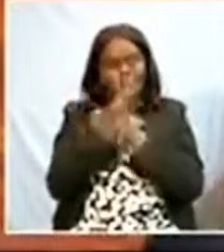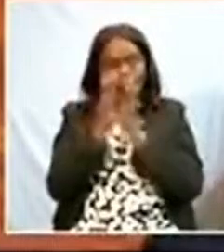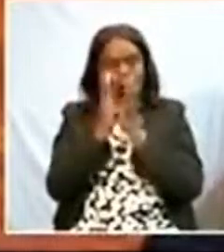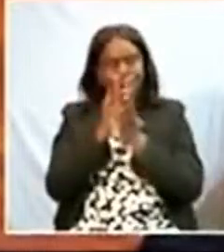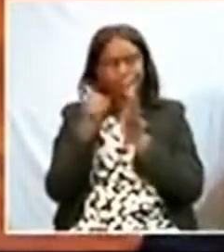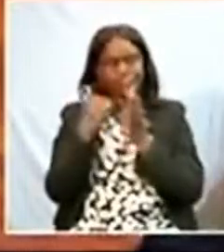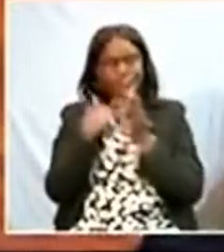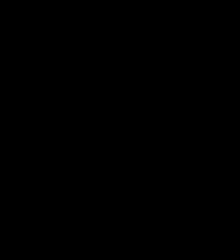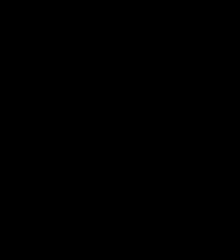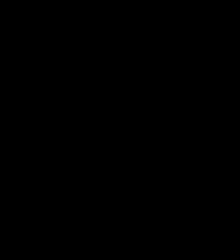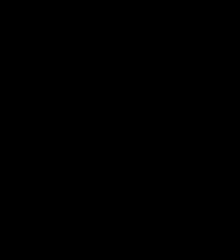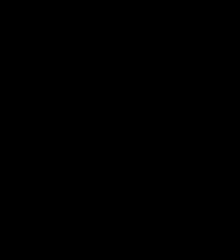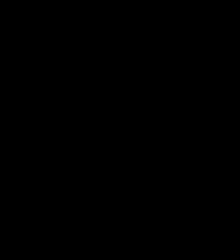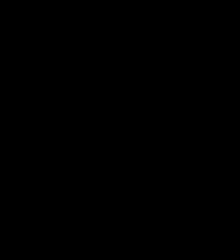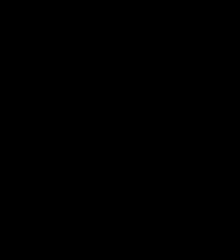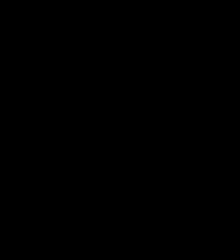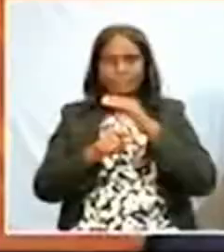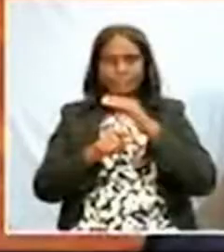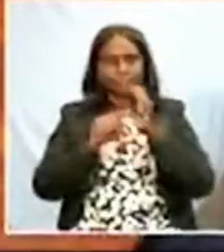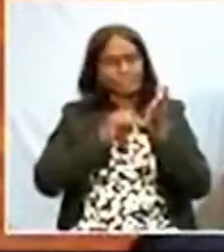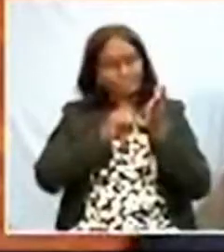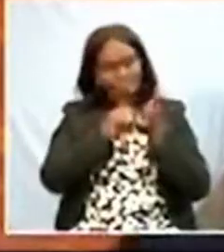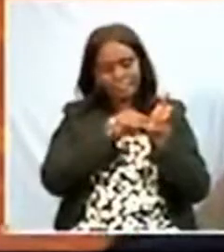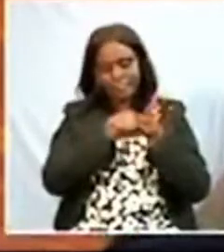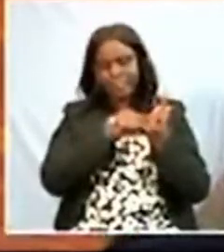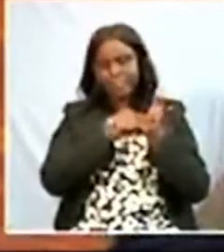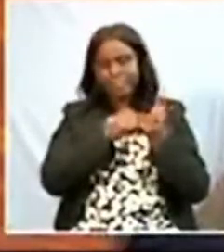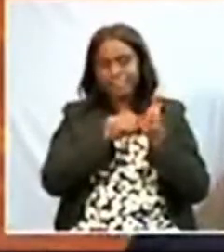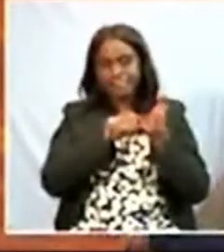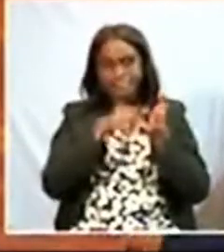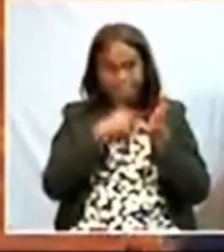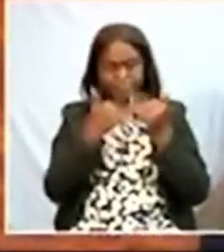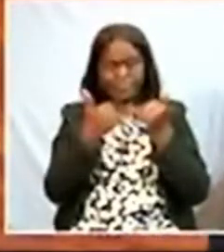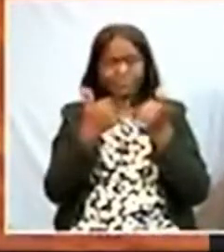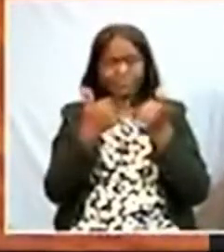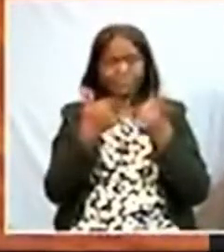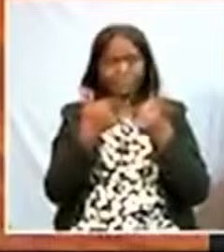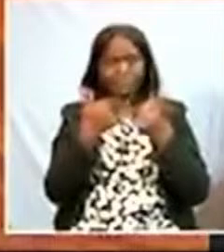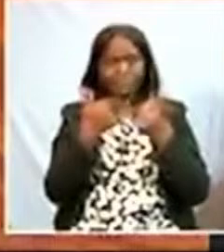have been terminated, have actually been blacklisted. We also now have